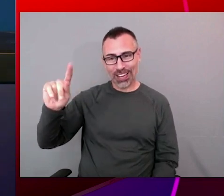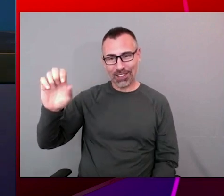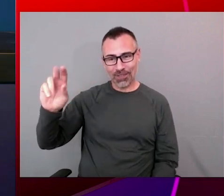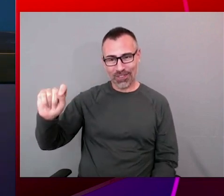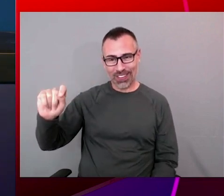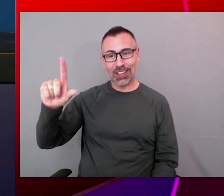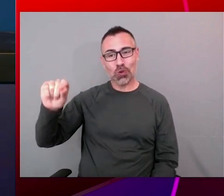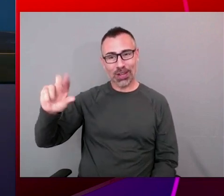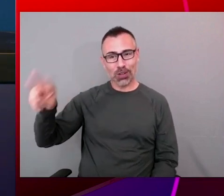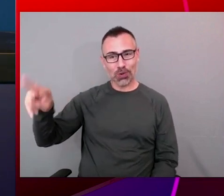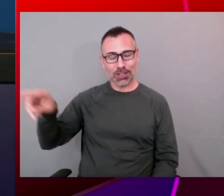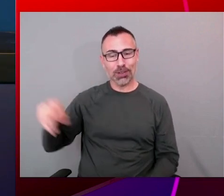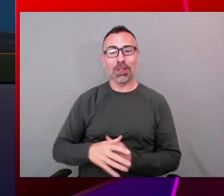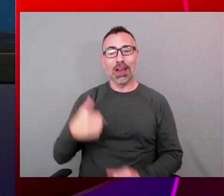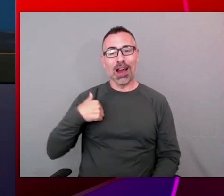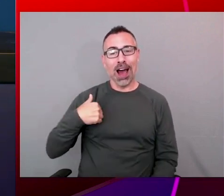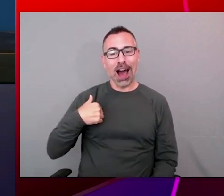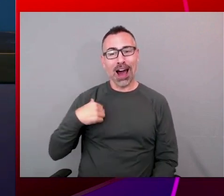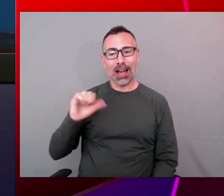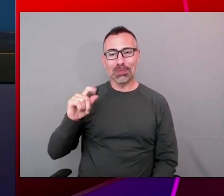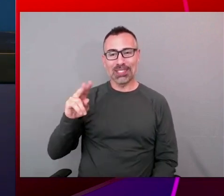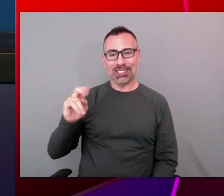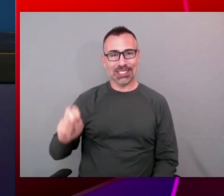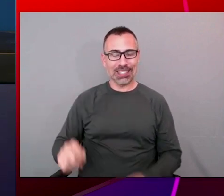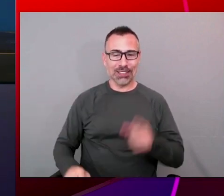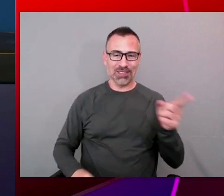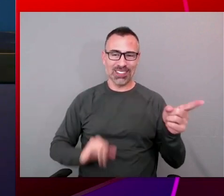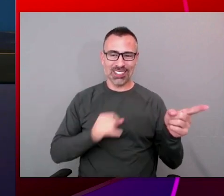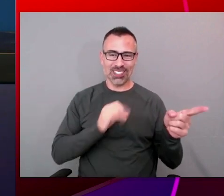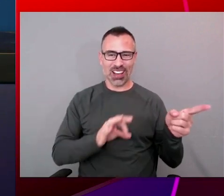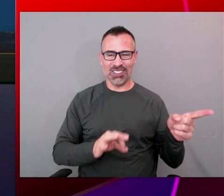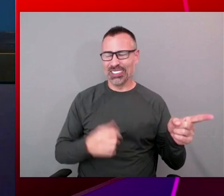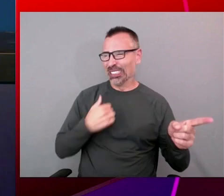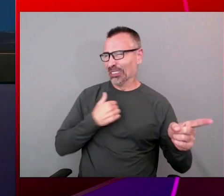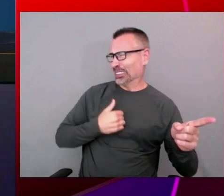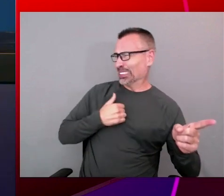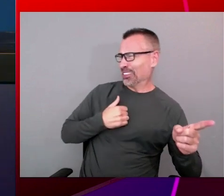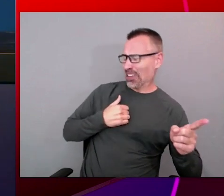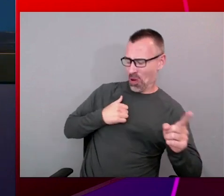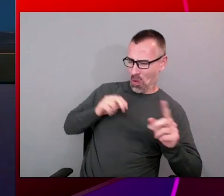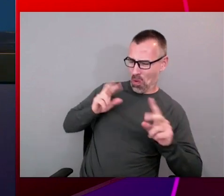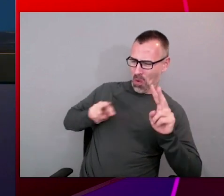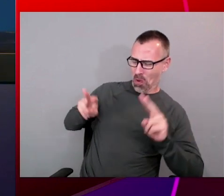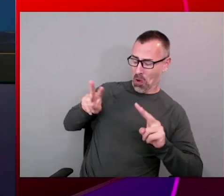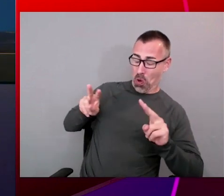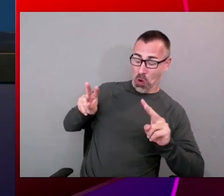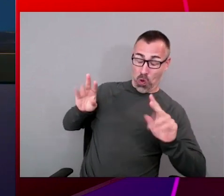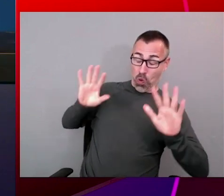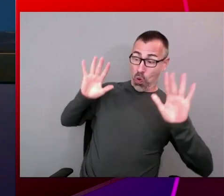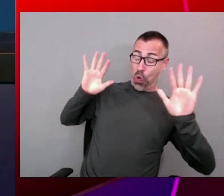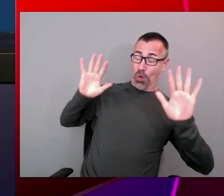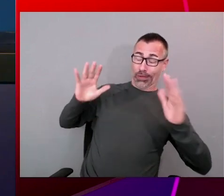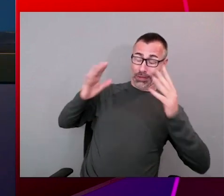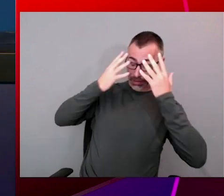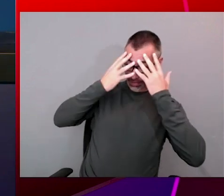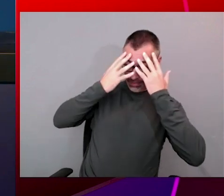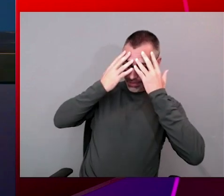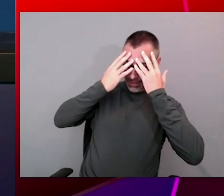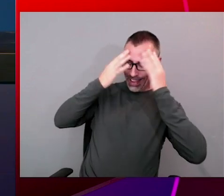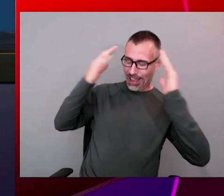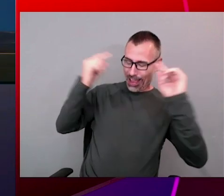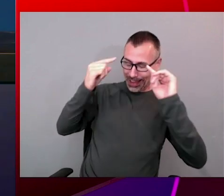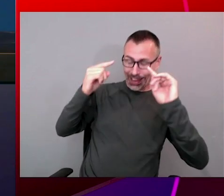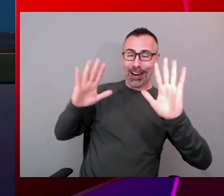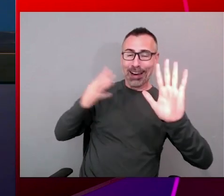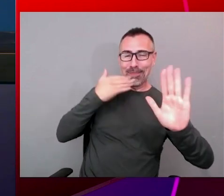joined again by my co-host, Jeff. Sorry, your shirt was kind of giving me a little headache. Yeah, I'm better now. Hey everyone, I'm